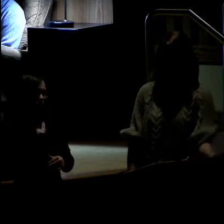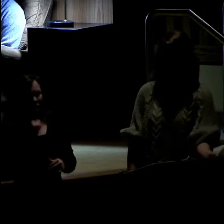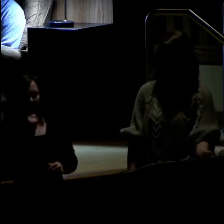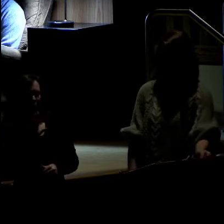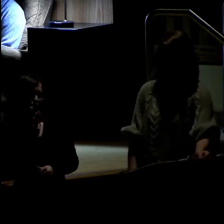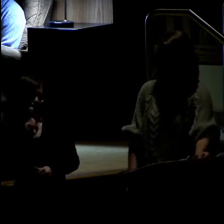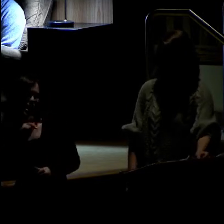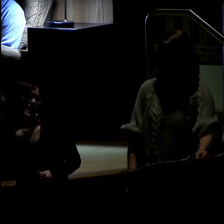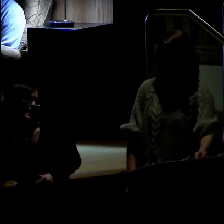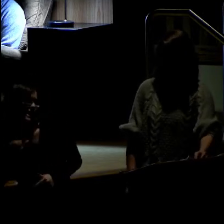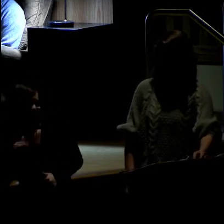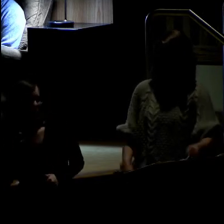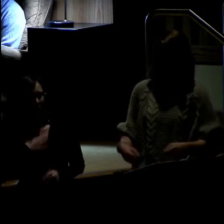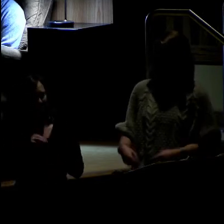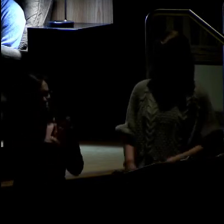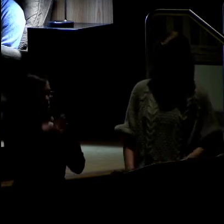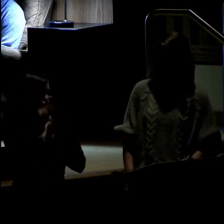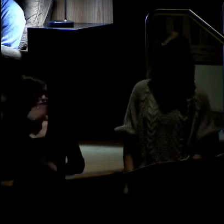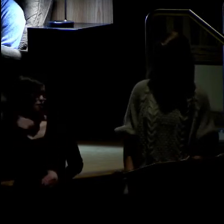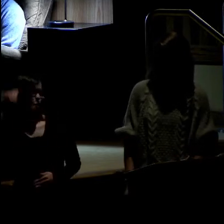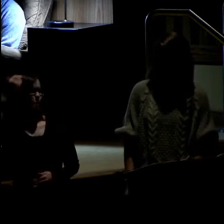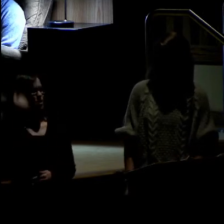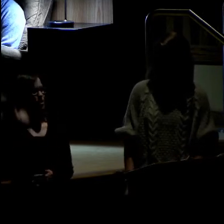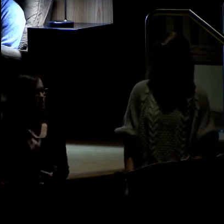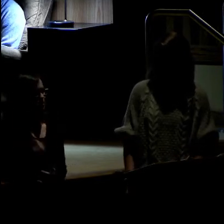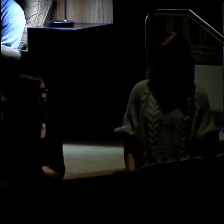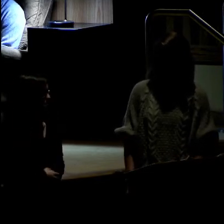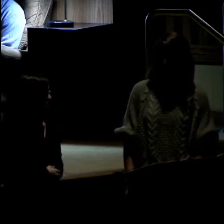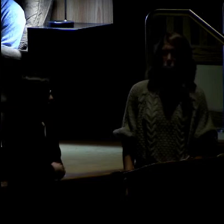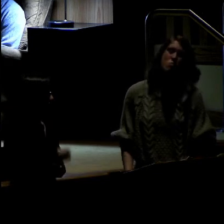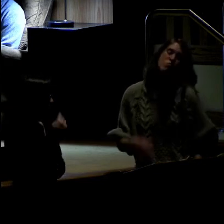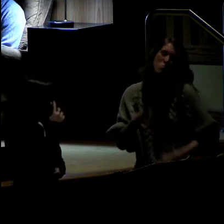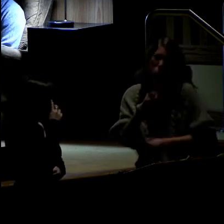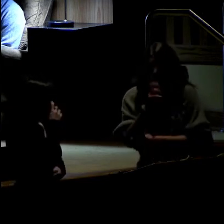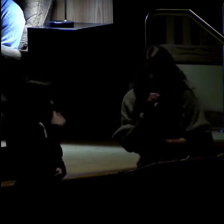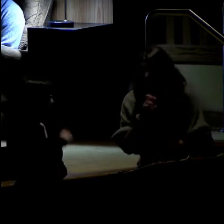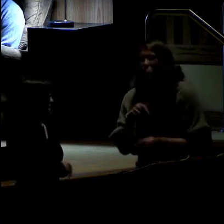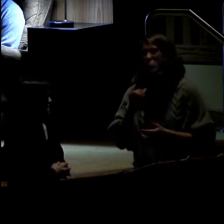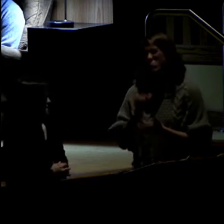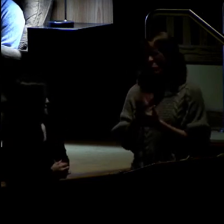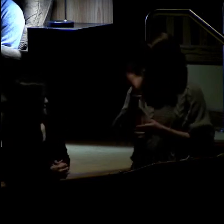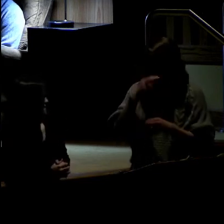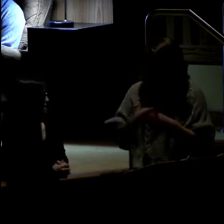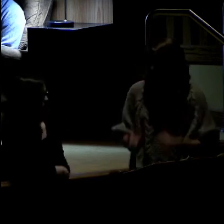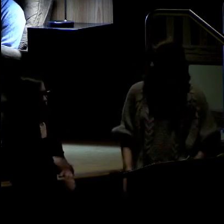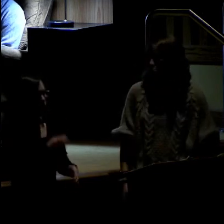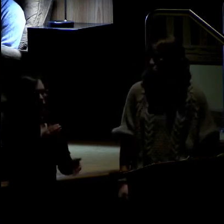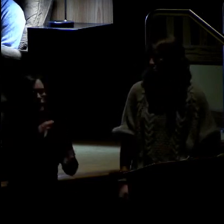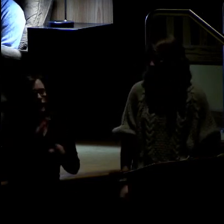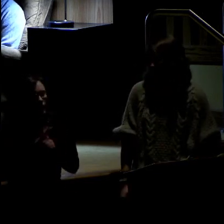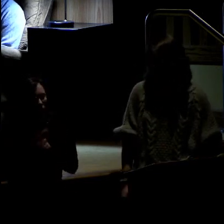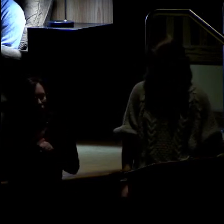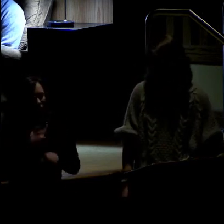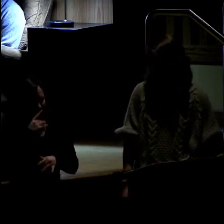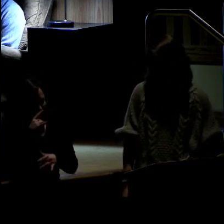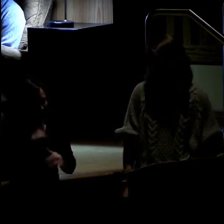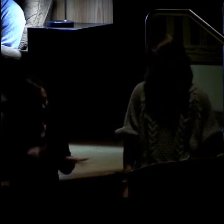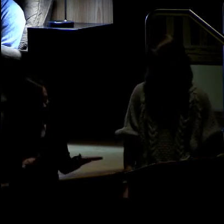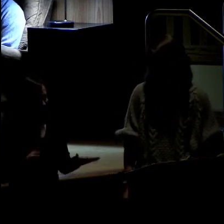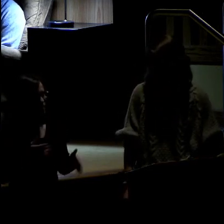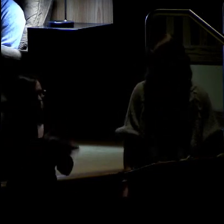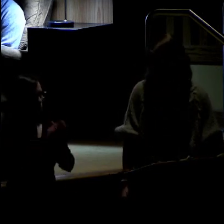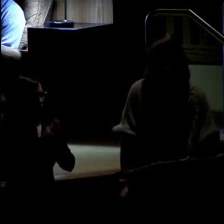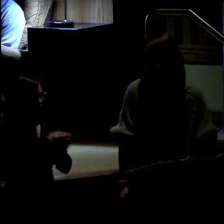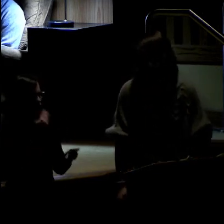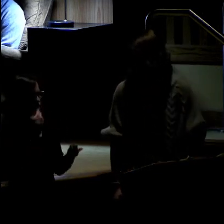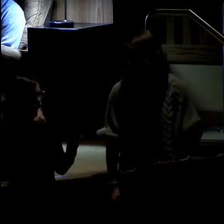I've grown up. It's time for you to respect your elders, Pipsqueak. Rebecca? Okay, that's enough, kids. Let's pray. Dear Lord, thank you for this food,